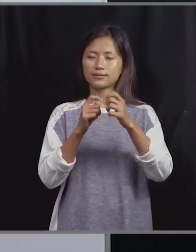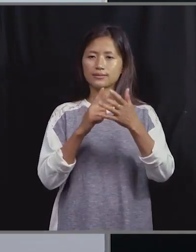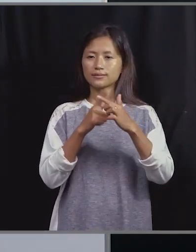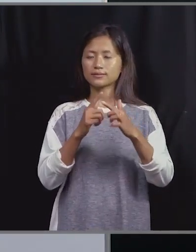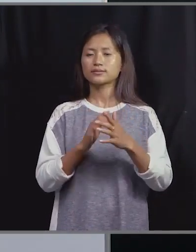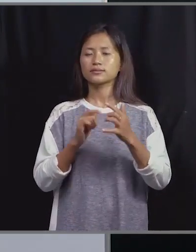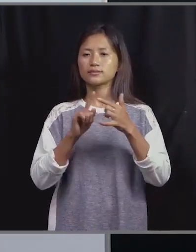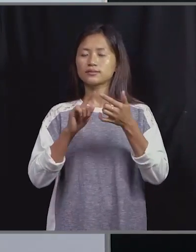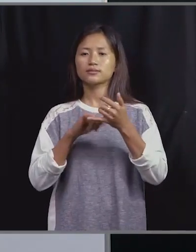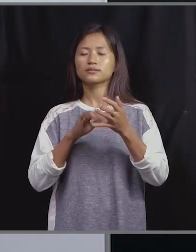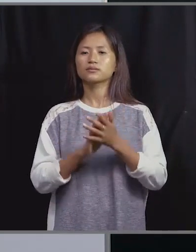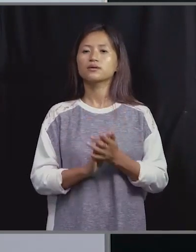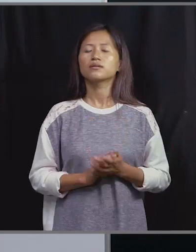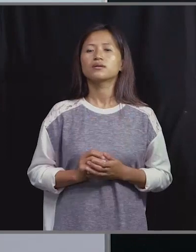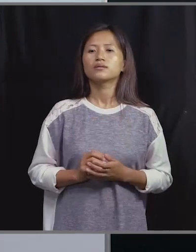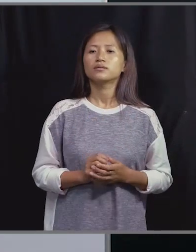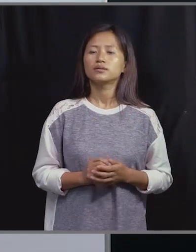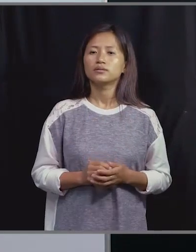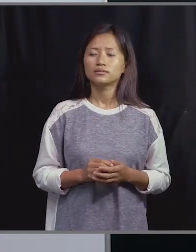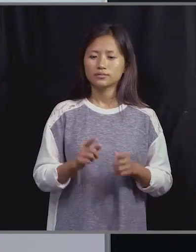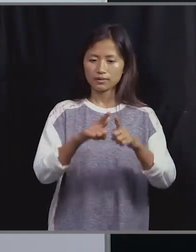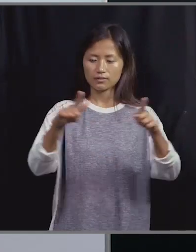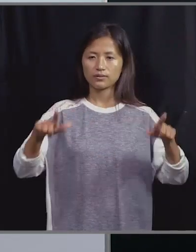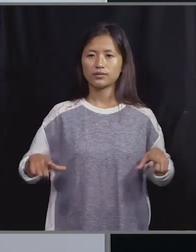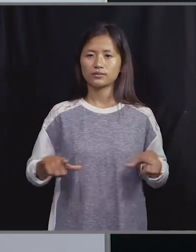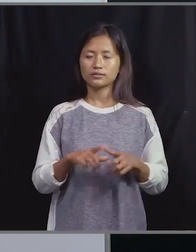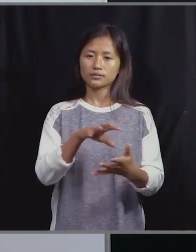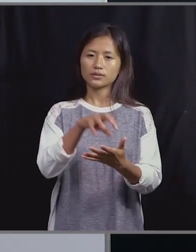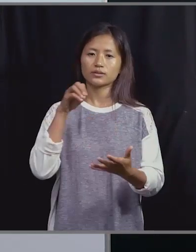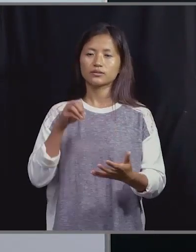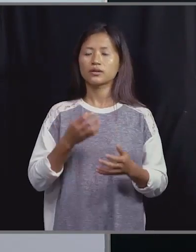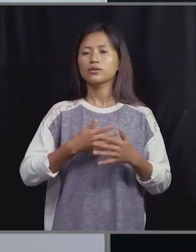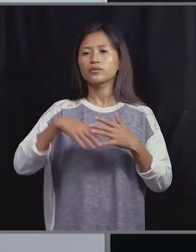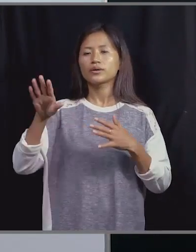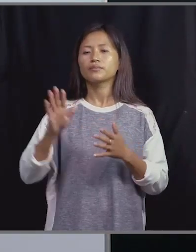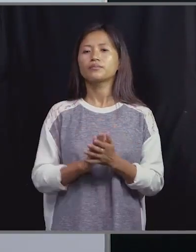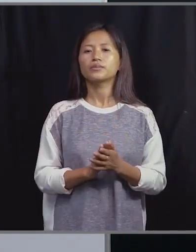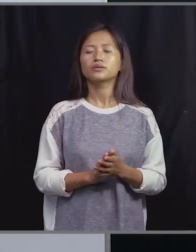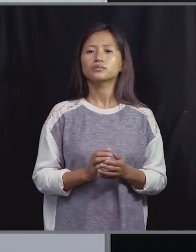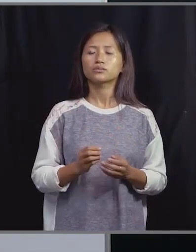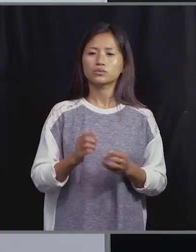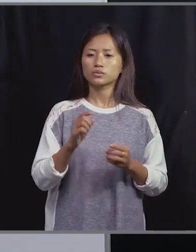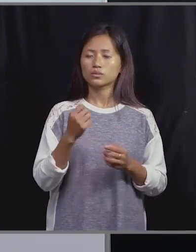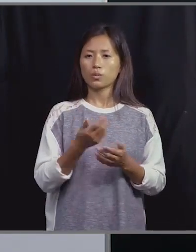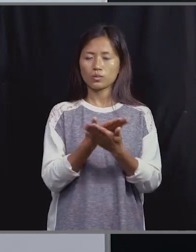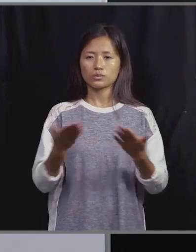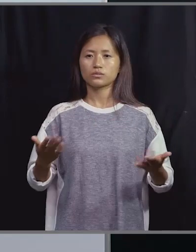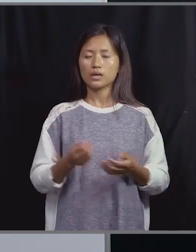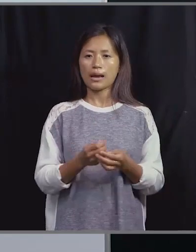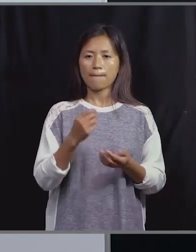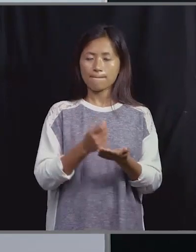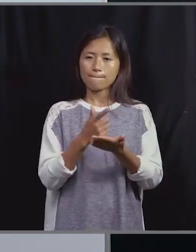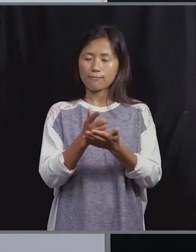moneylenders, to those Marwaris, then their land were taken away by those moneylenders and then